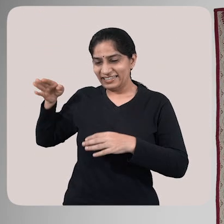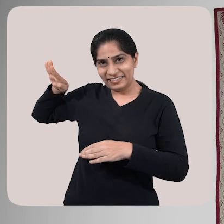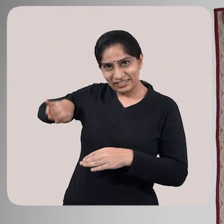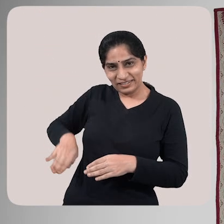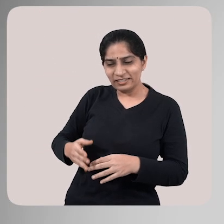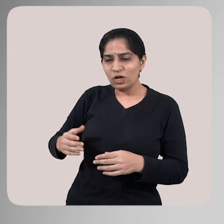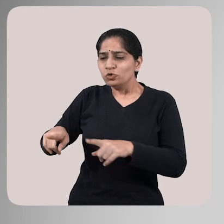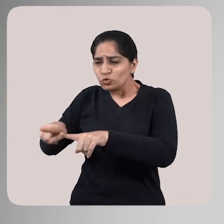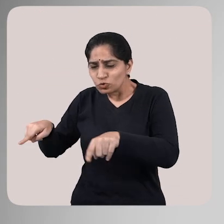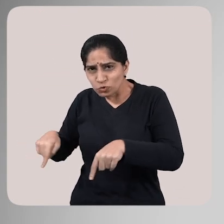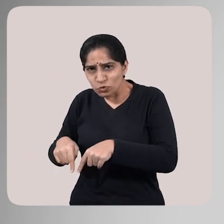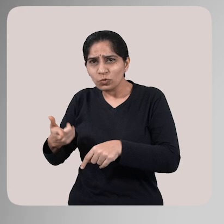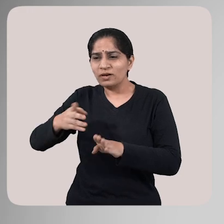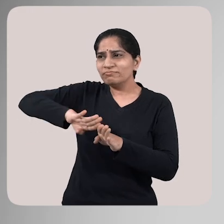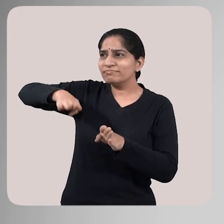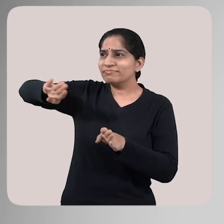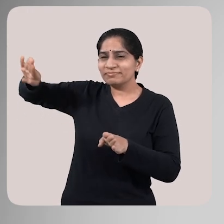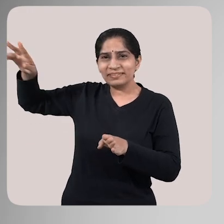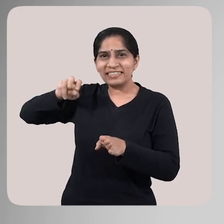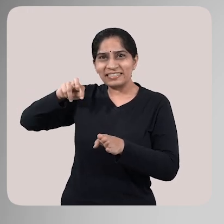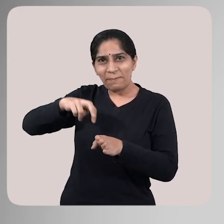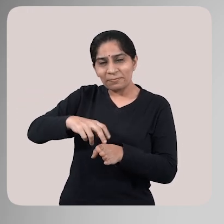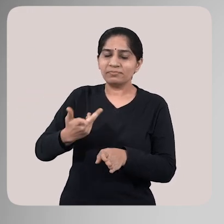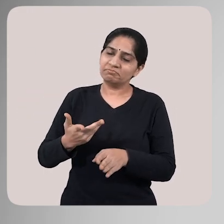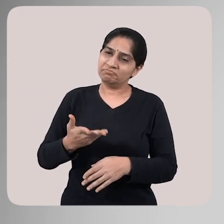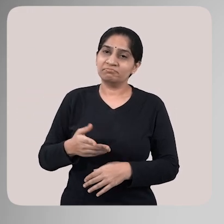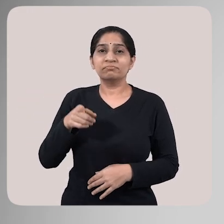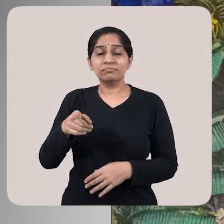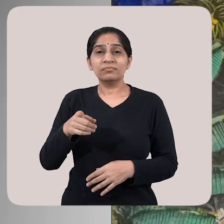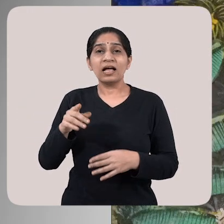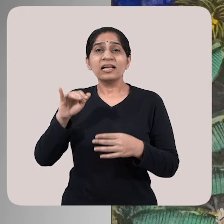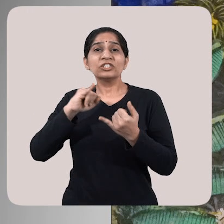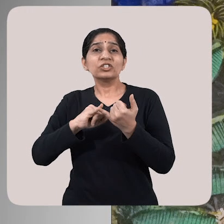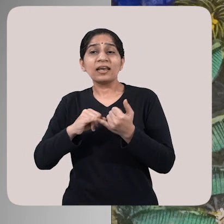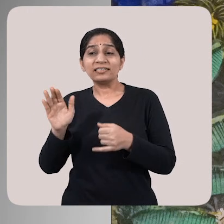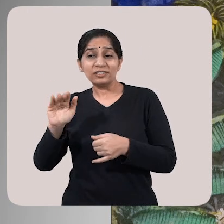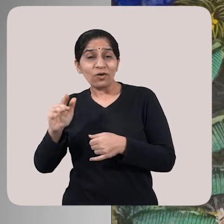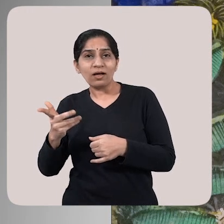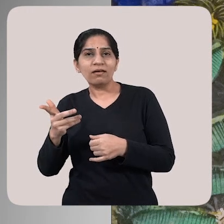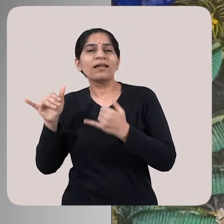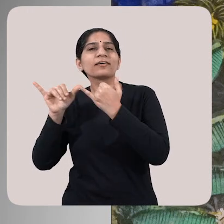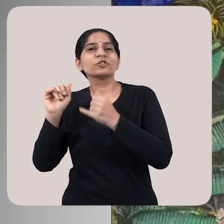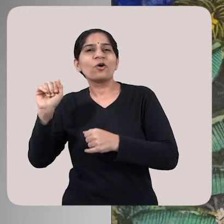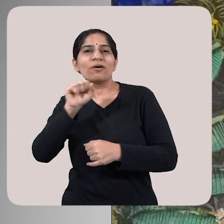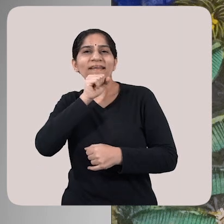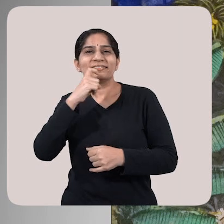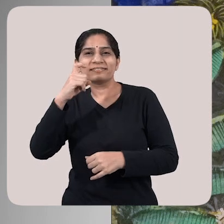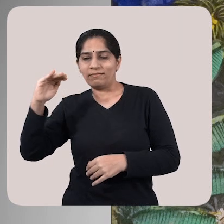thrones, steps, stools, and other platforms for the shrines of Srinathji, the 7-year-old manifestation of